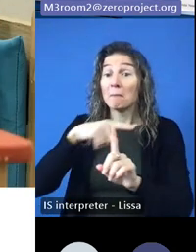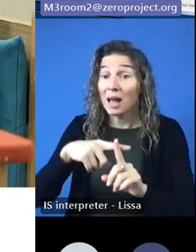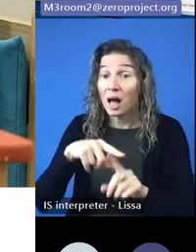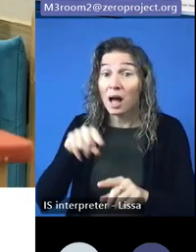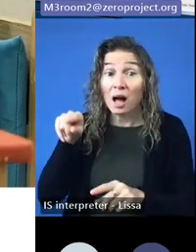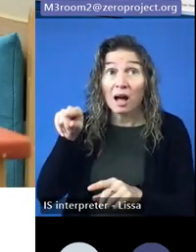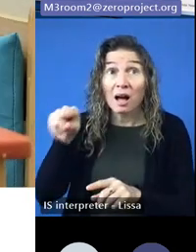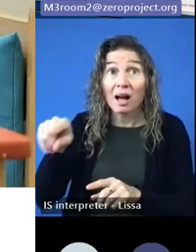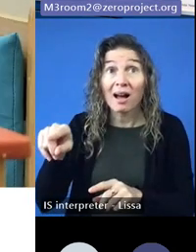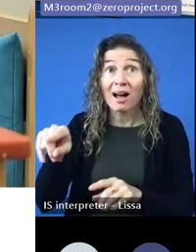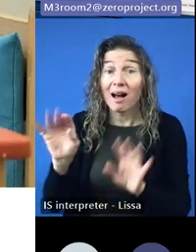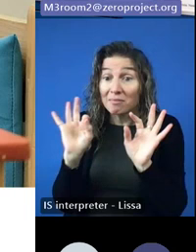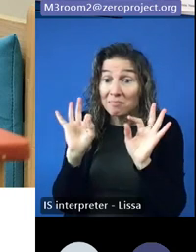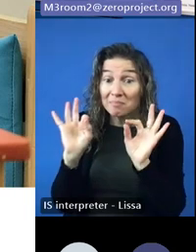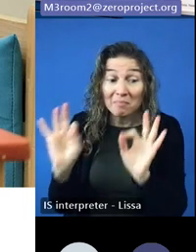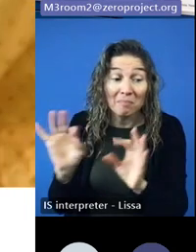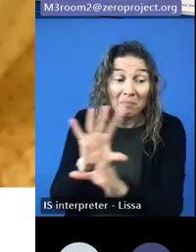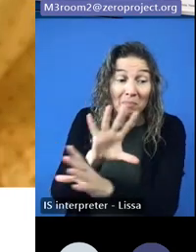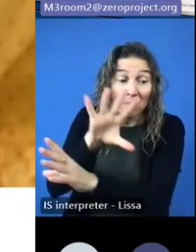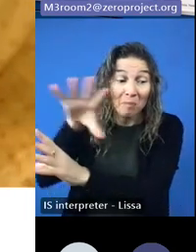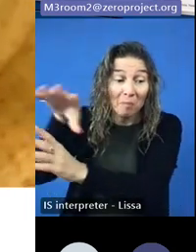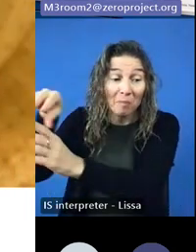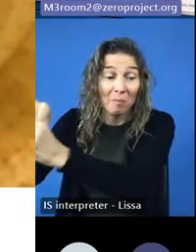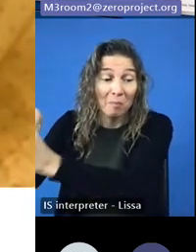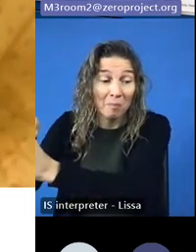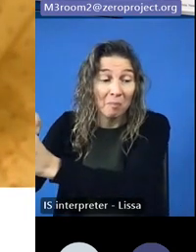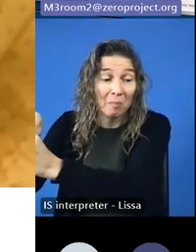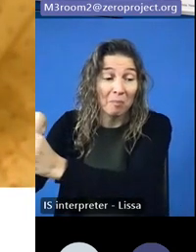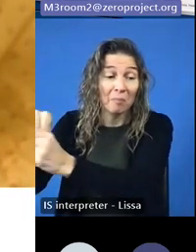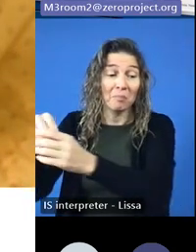enough or not. Would they wholeheartedly accept my child?